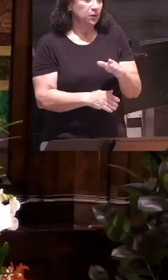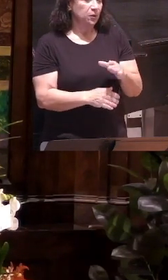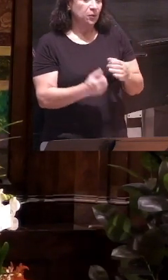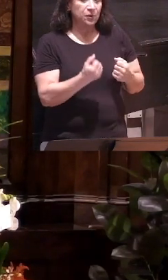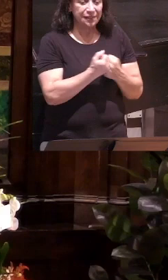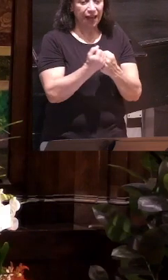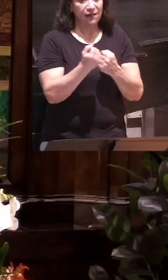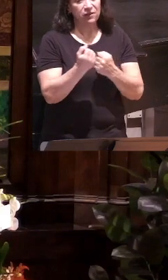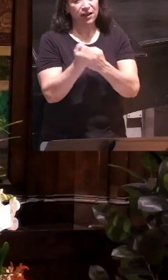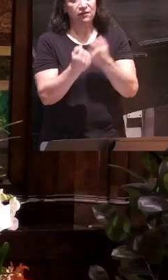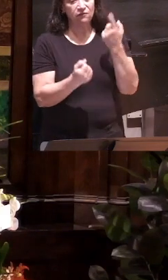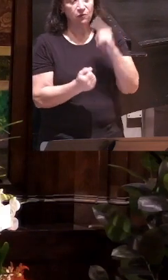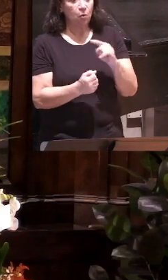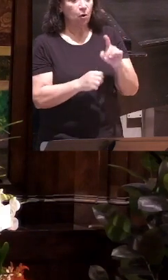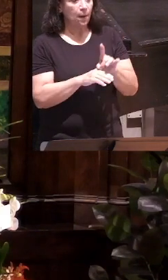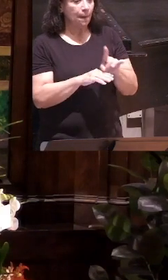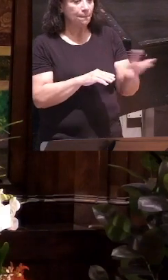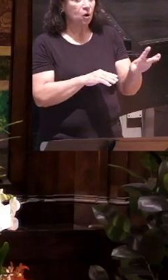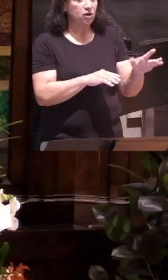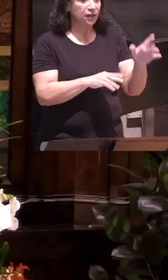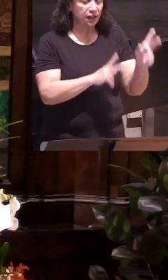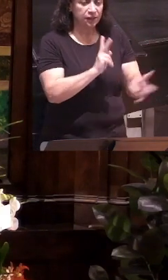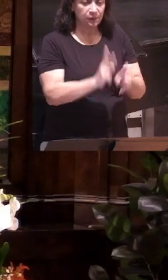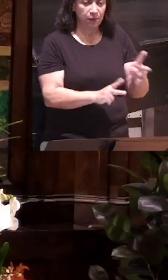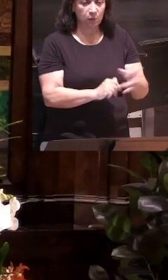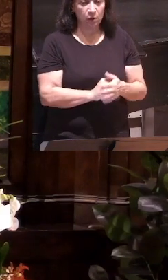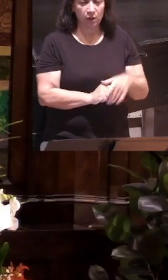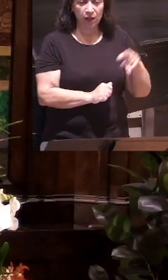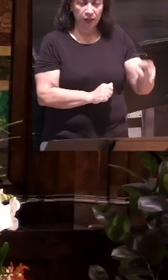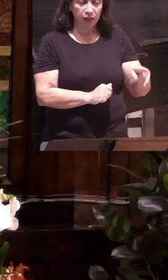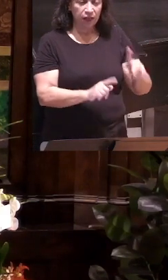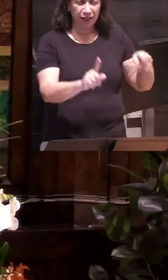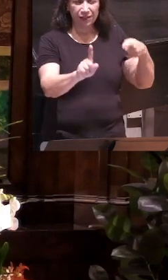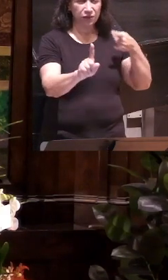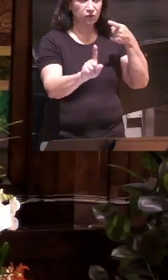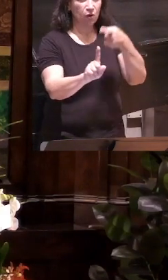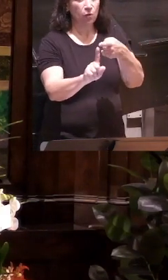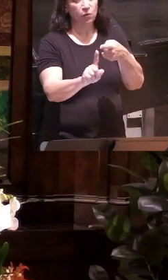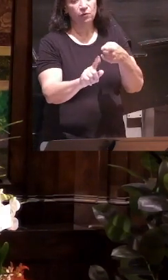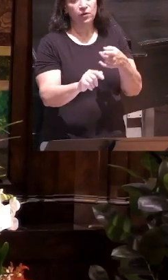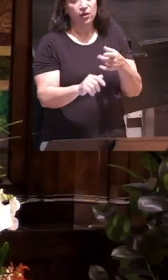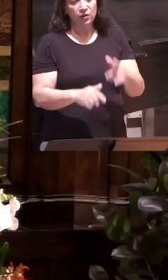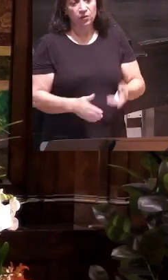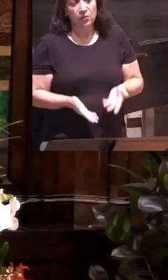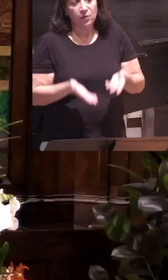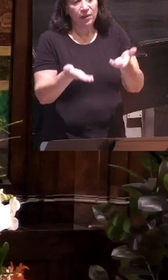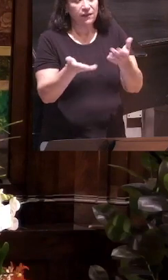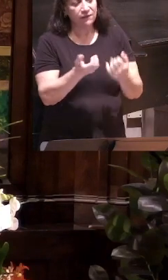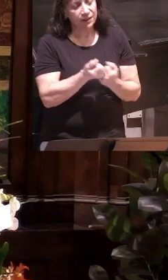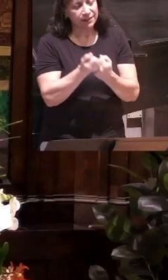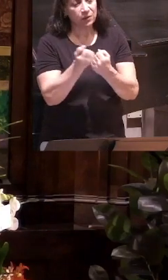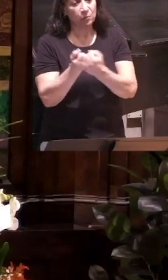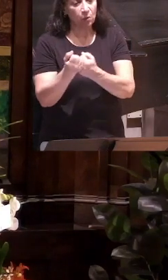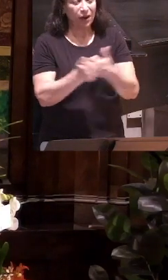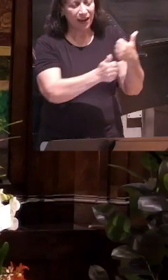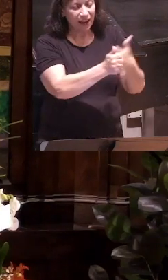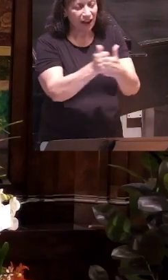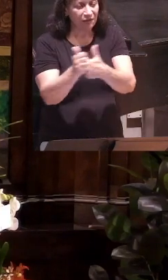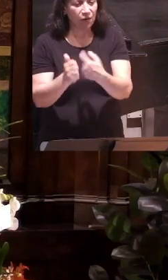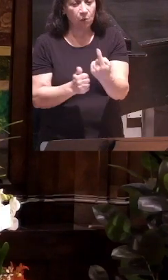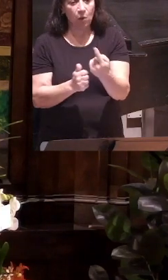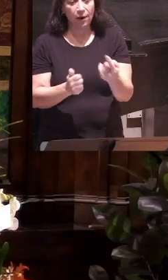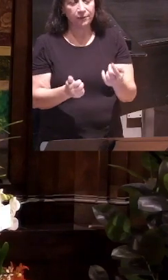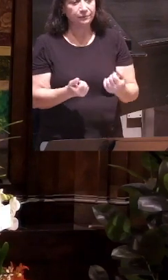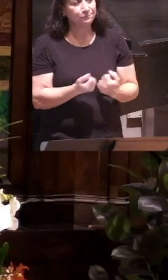for the marginalized, he strove to lift everyone